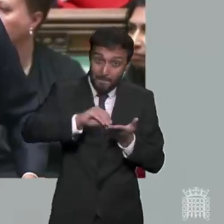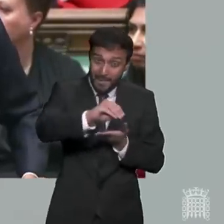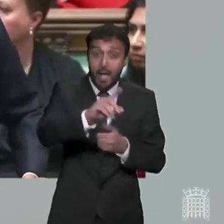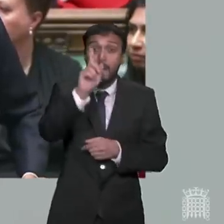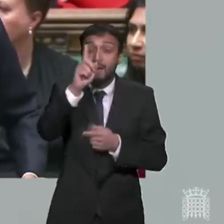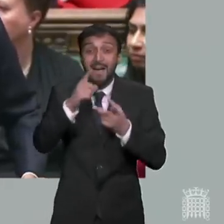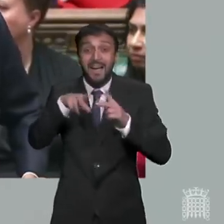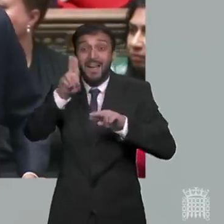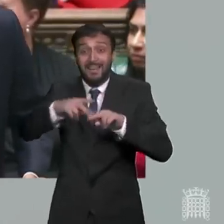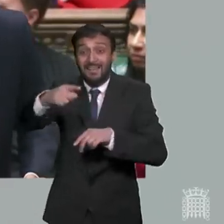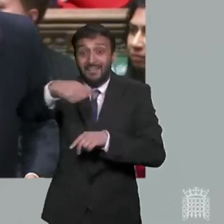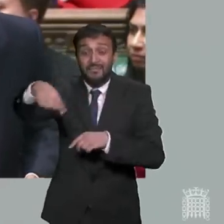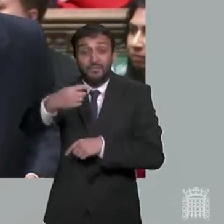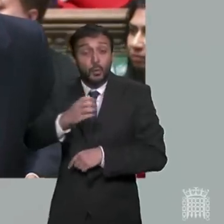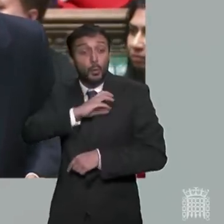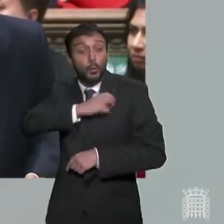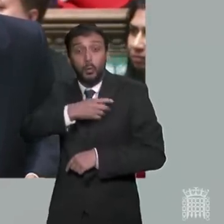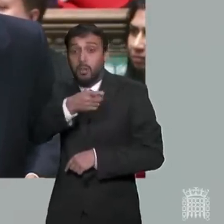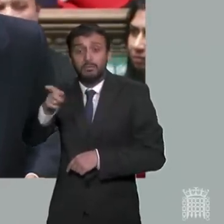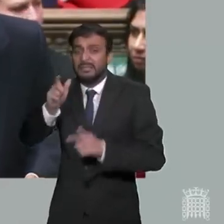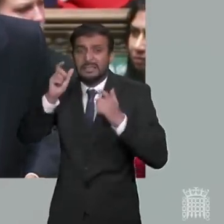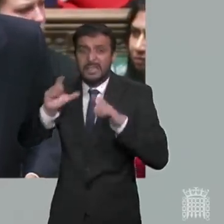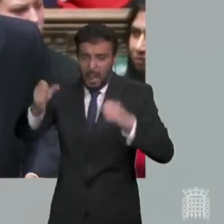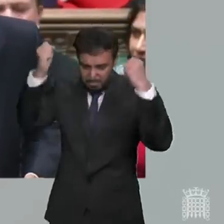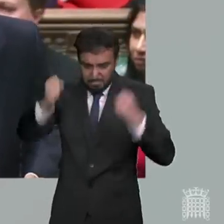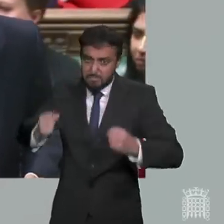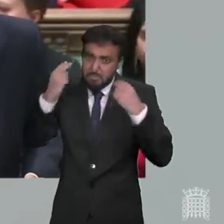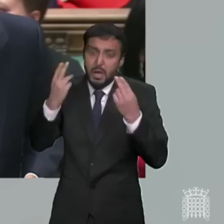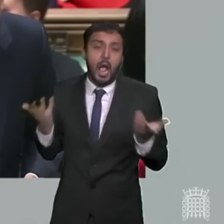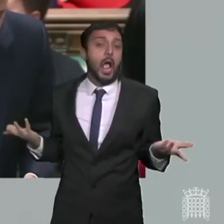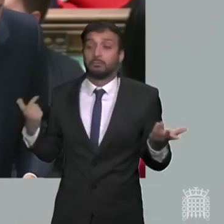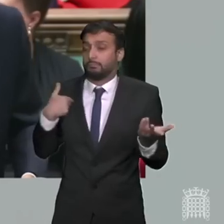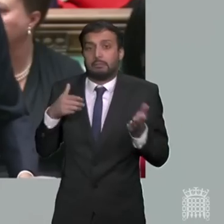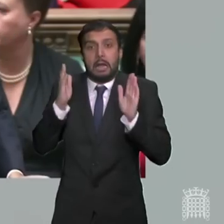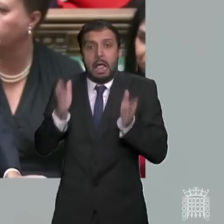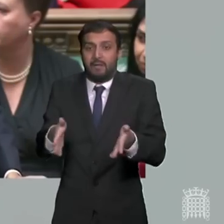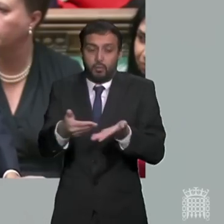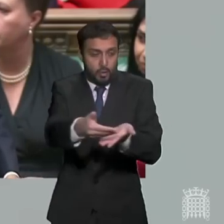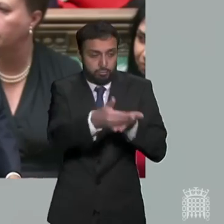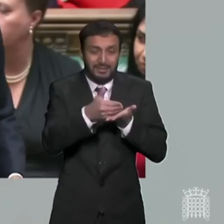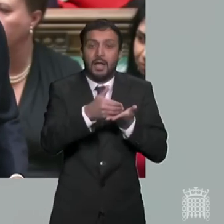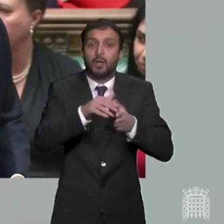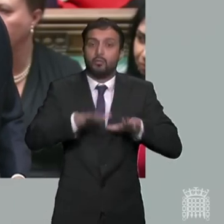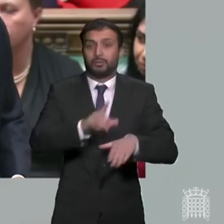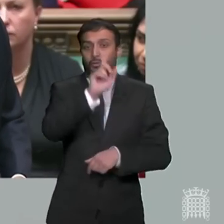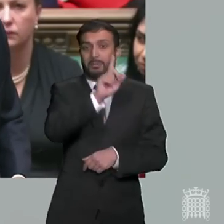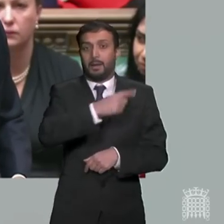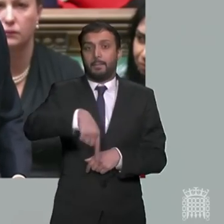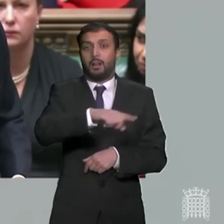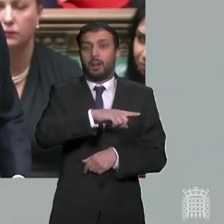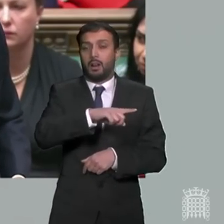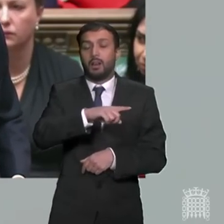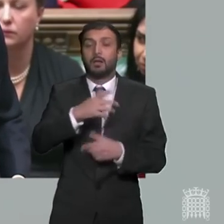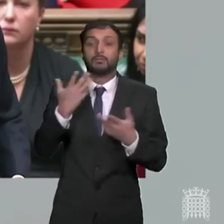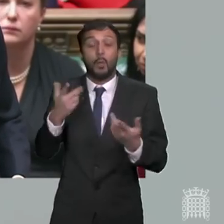unreasonable, then it is my duty to take action to protect the lives and livelihoods of the British public. And that's why, Mr. Speaker, since